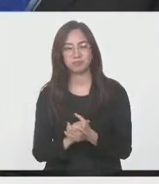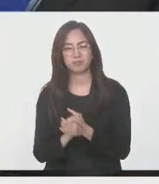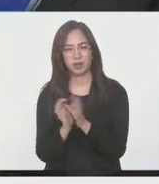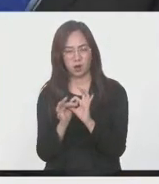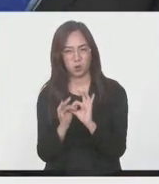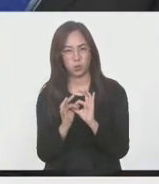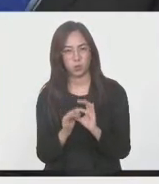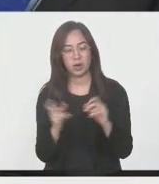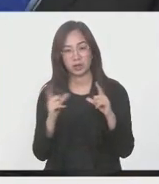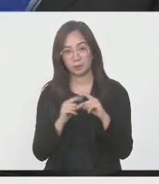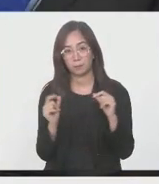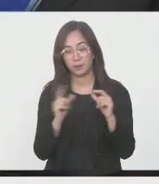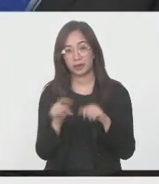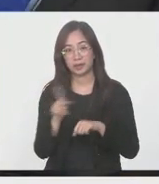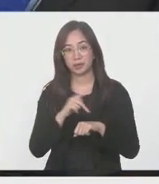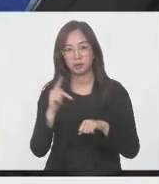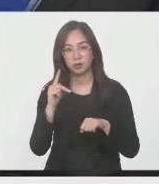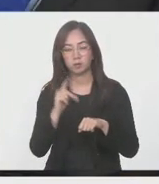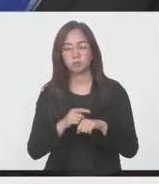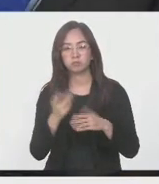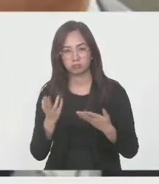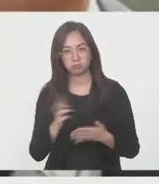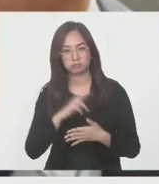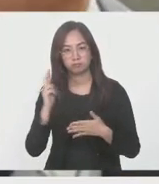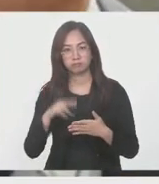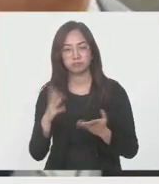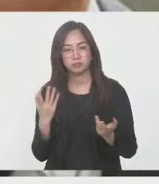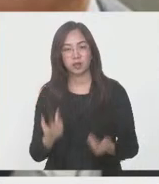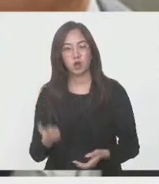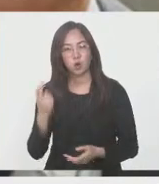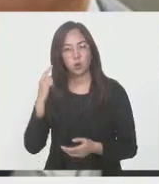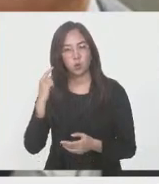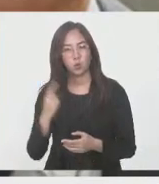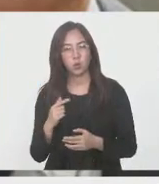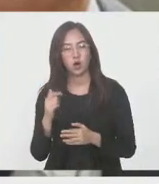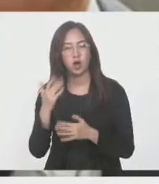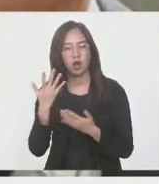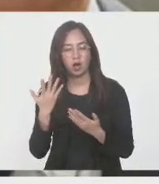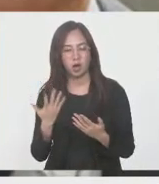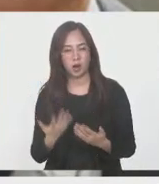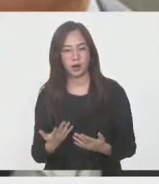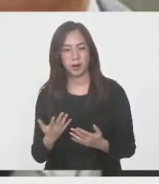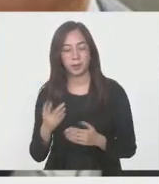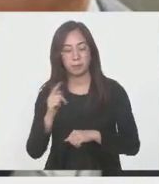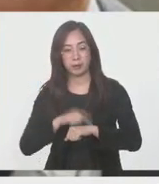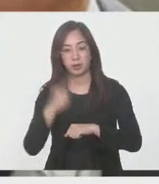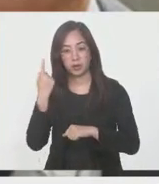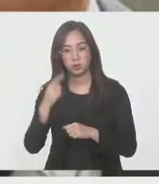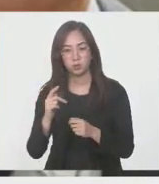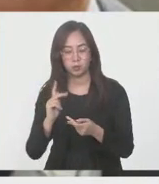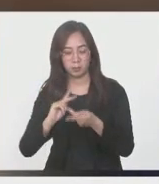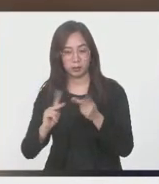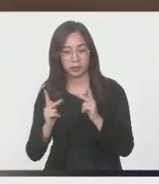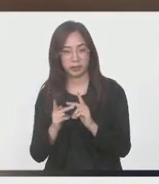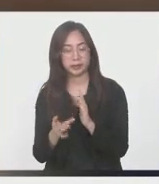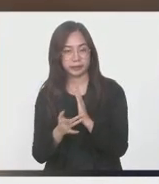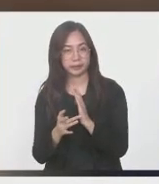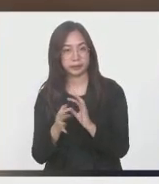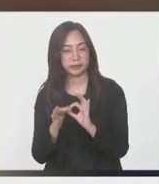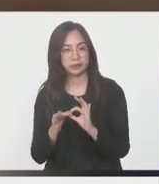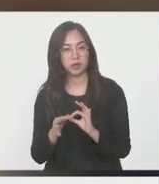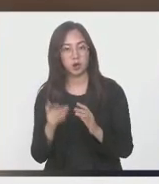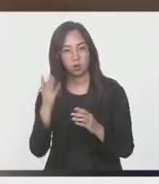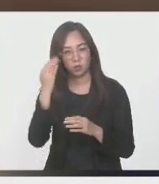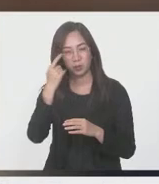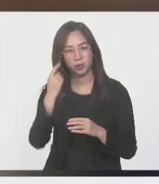binding Japan and the Philippines have set the stage for the golden age of strategic partnership. He added that the country's relations are expanding in